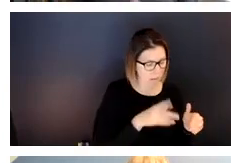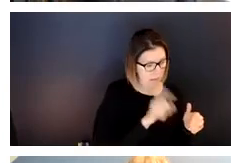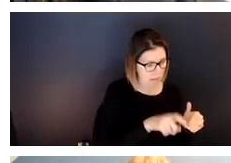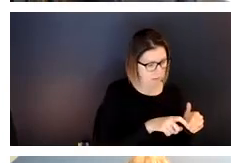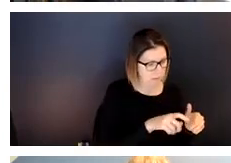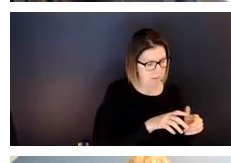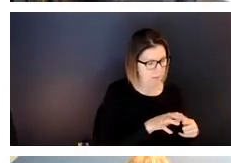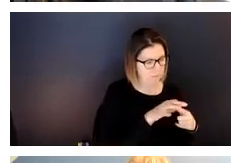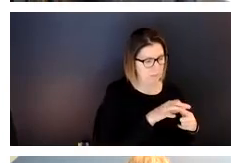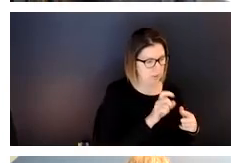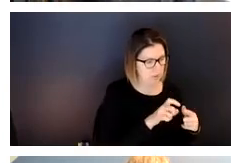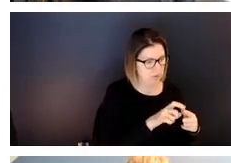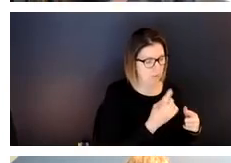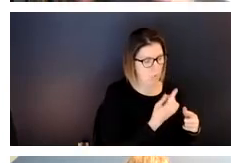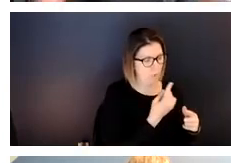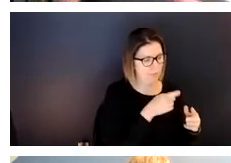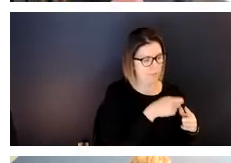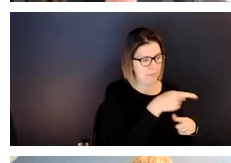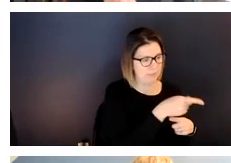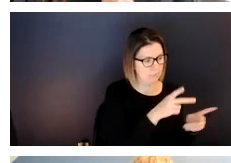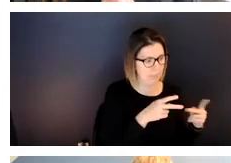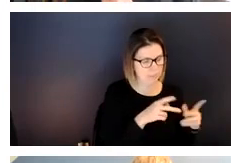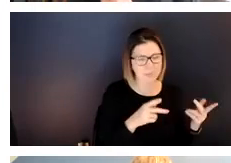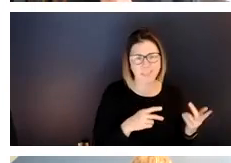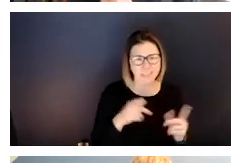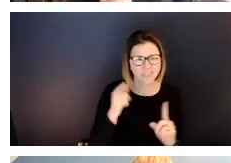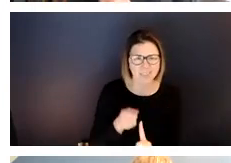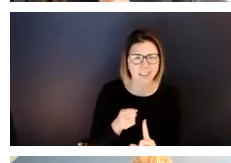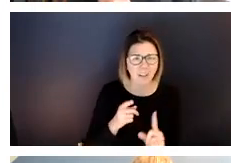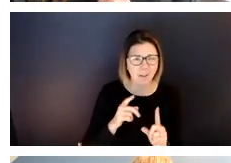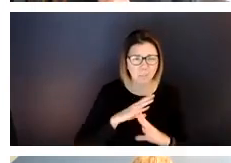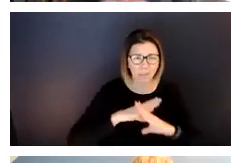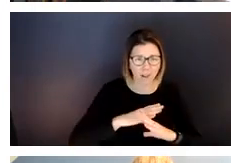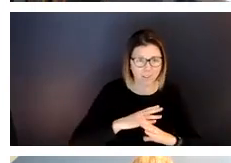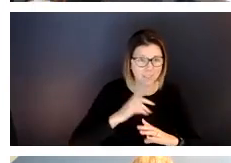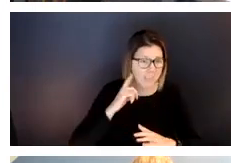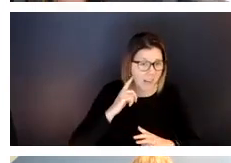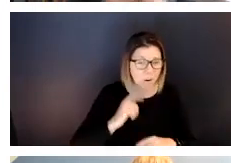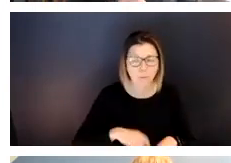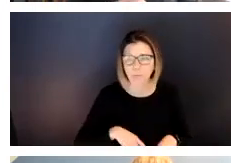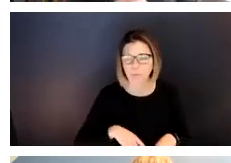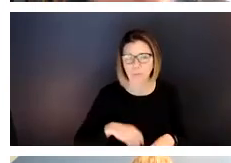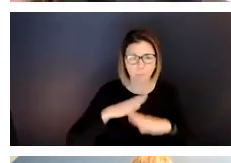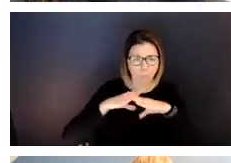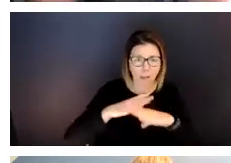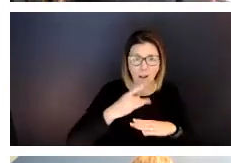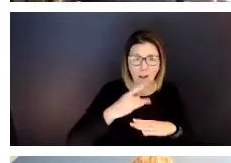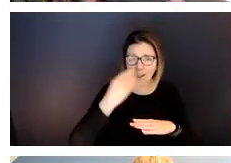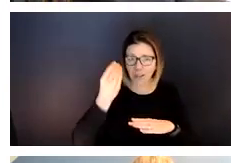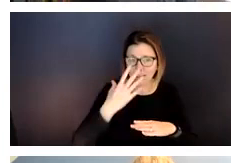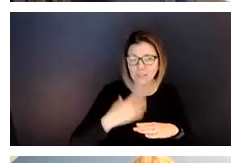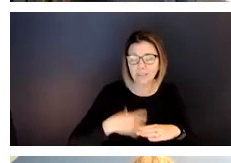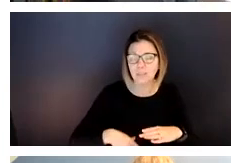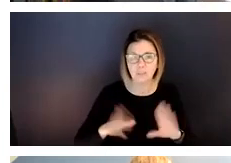to come from there. If the purpose is to block out sound, to block out light, to deliver